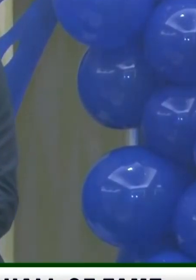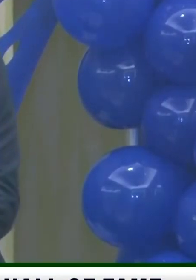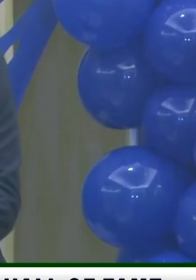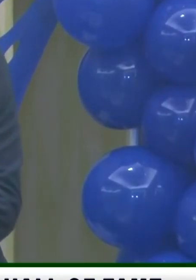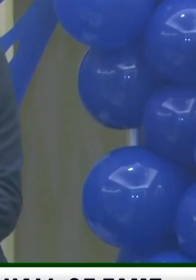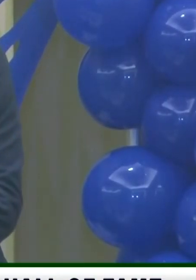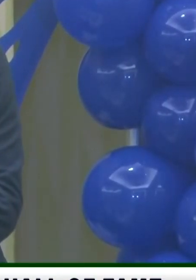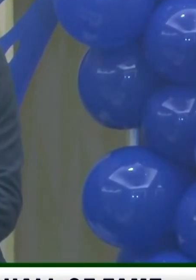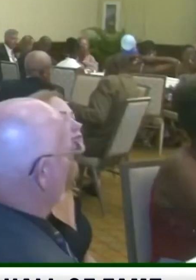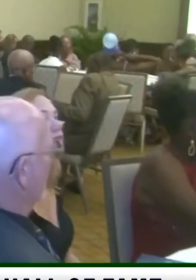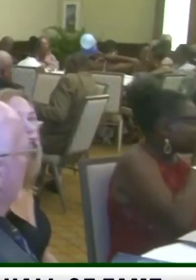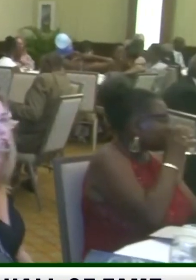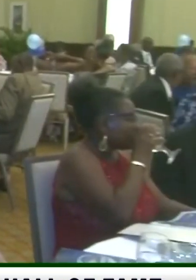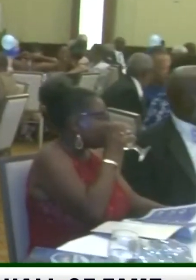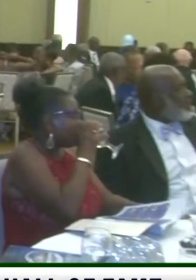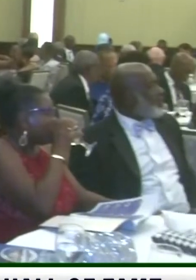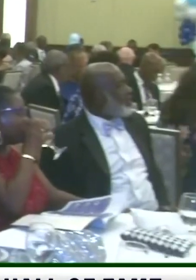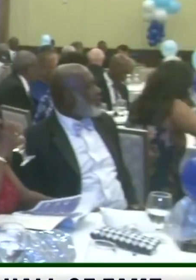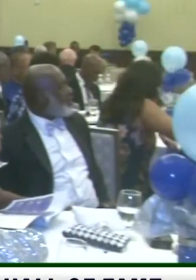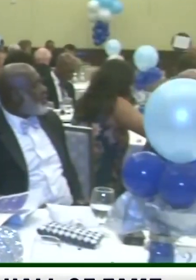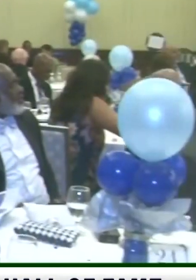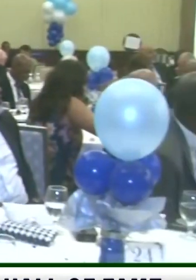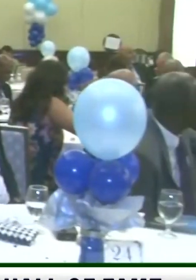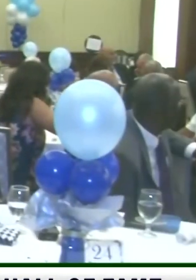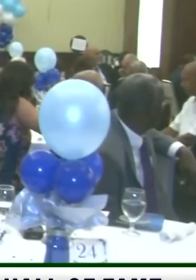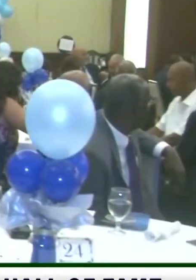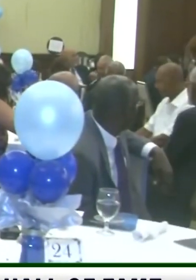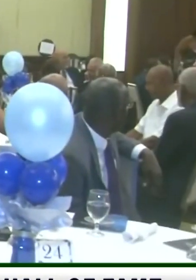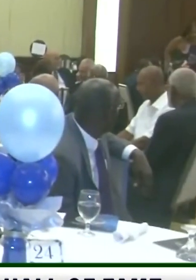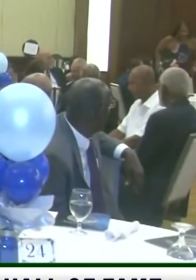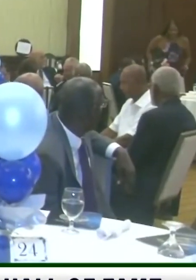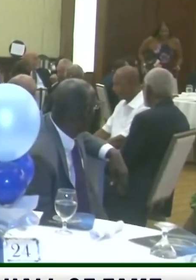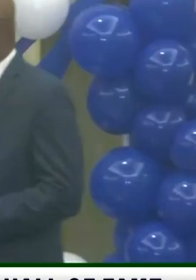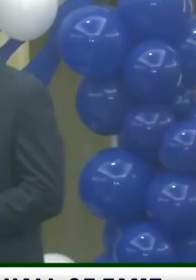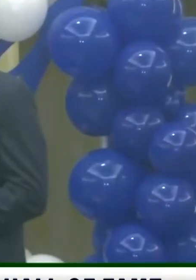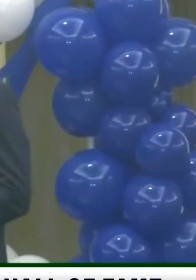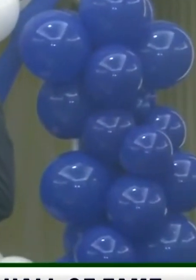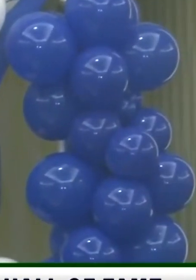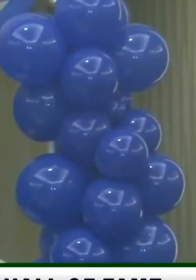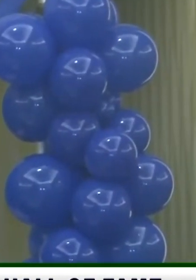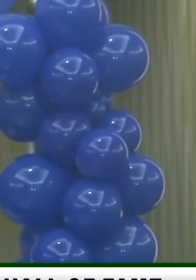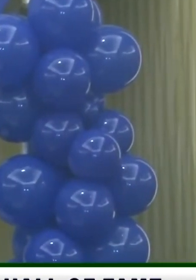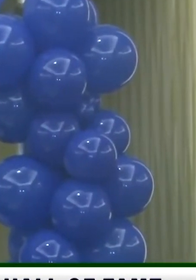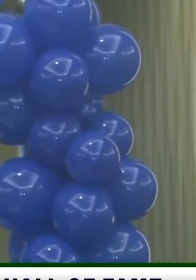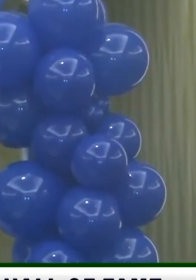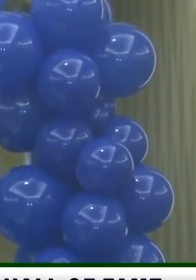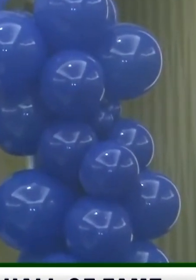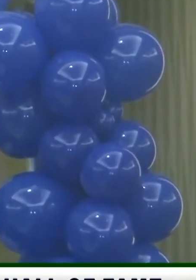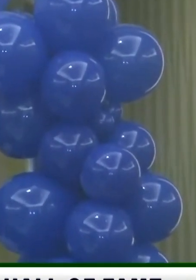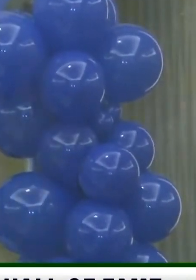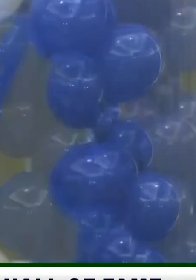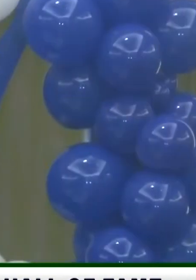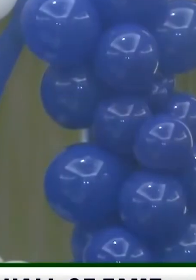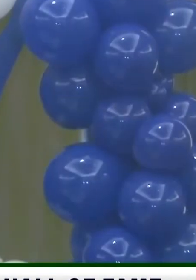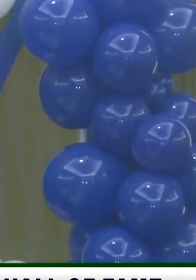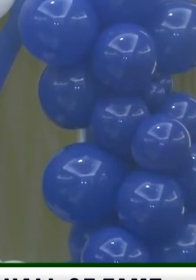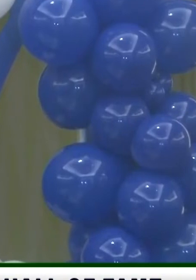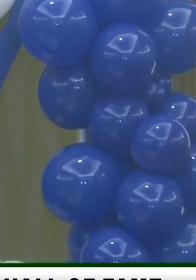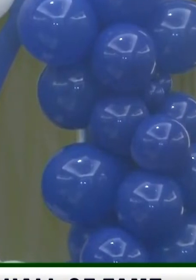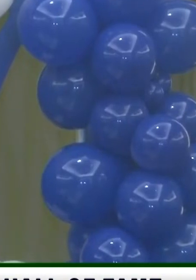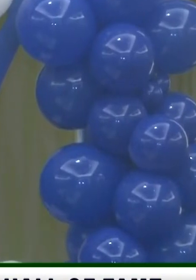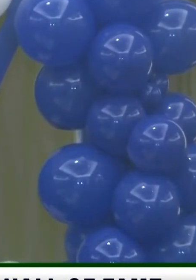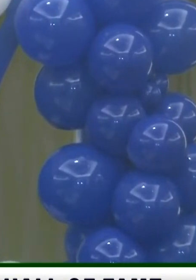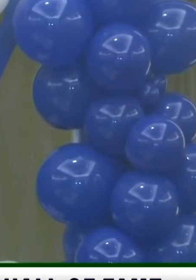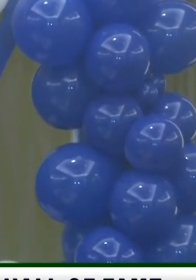Herwood and the late Lloyd Seal. Track and field, Dr. Ronald Clark, His Excellency